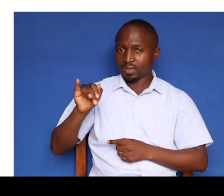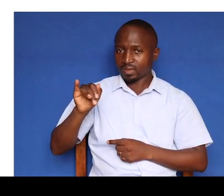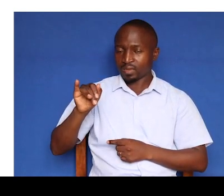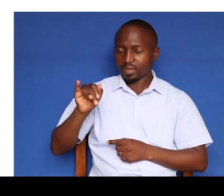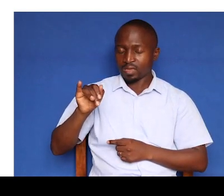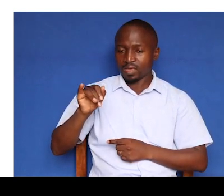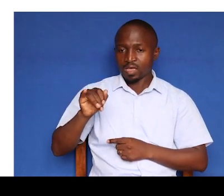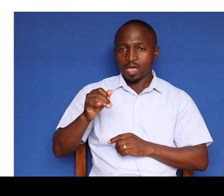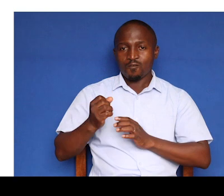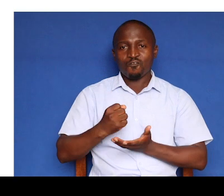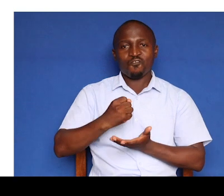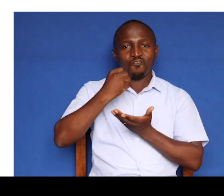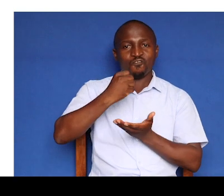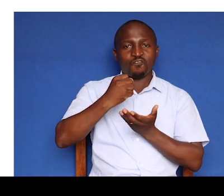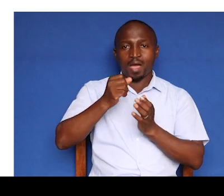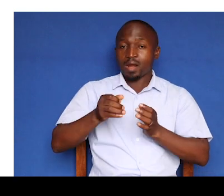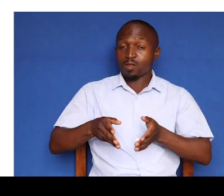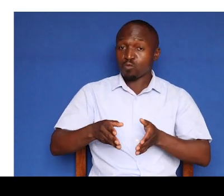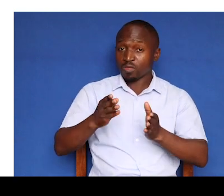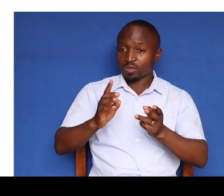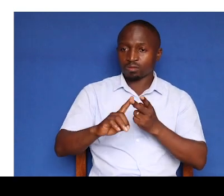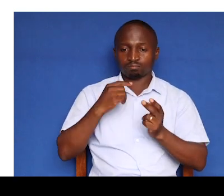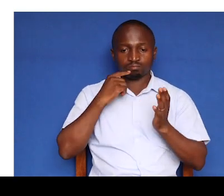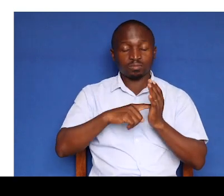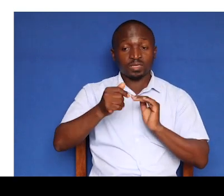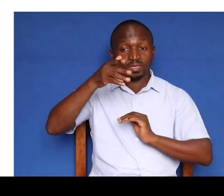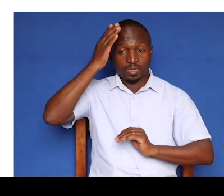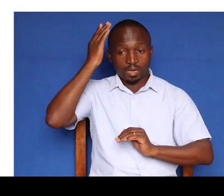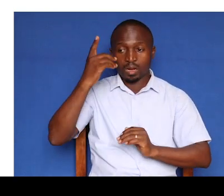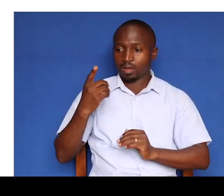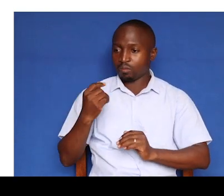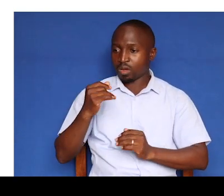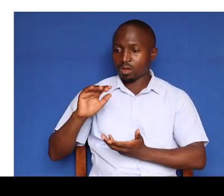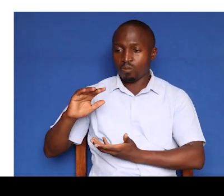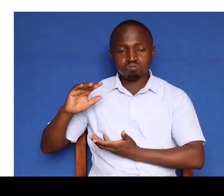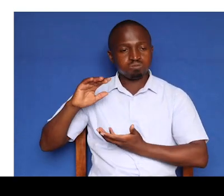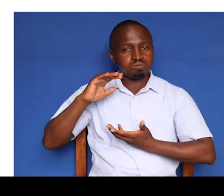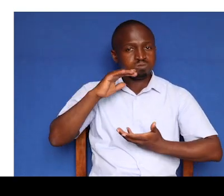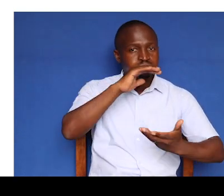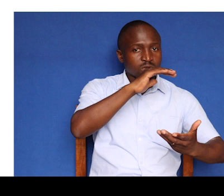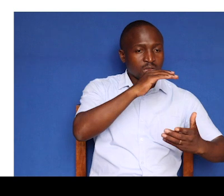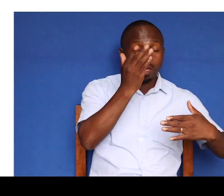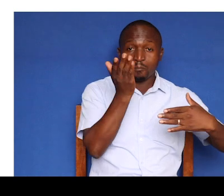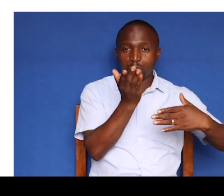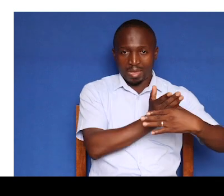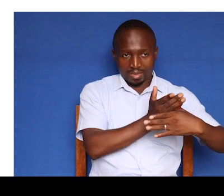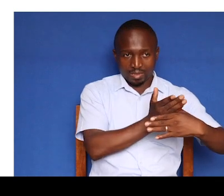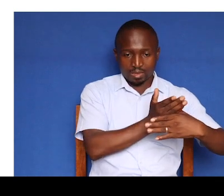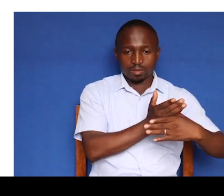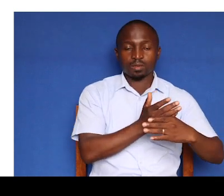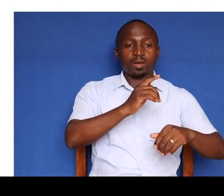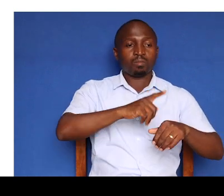Sinking funding method, in this, government keeps funds somewhere, maybe at the bank, in which at